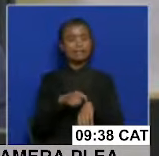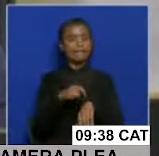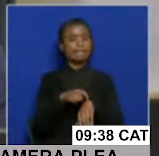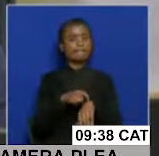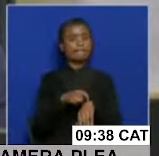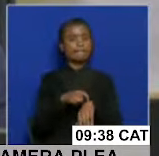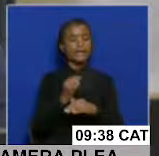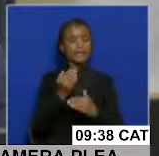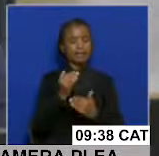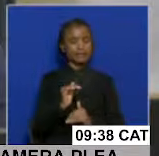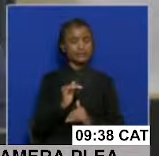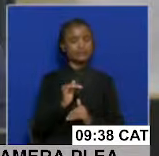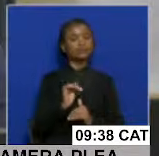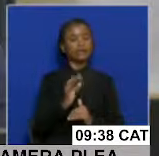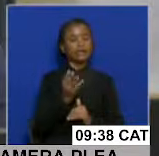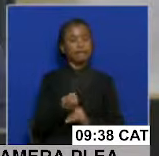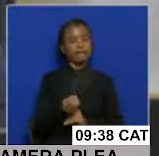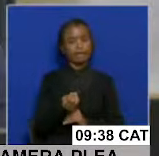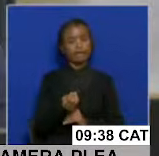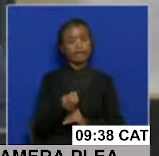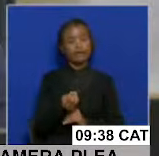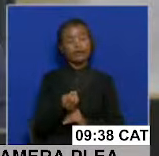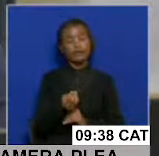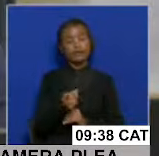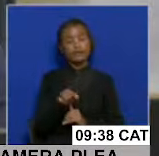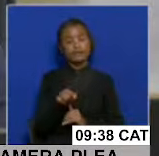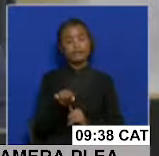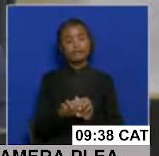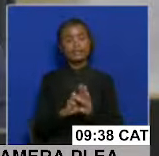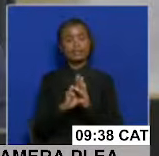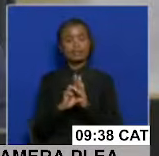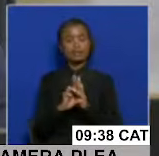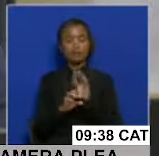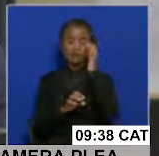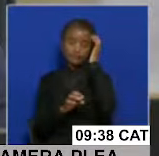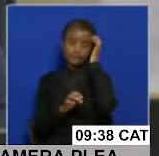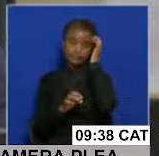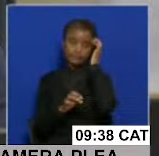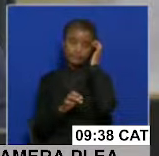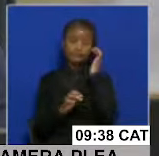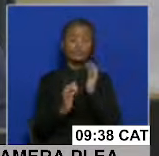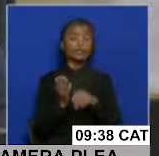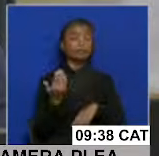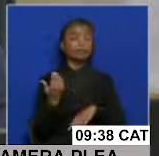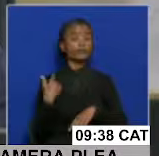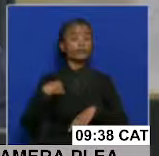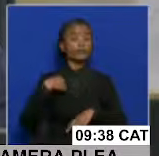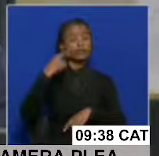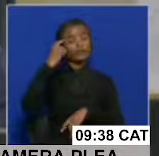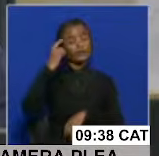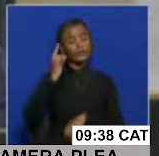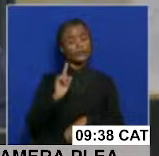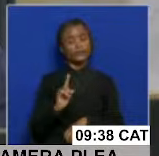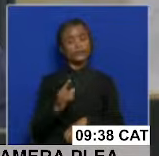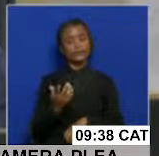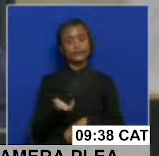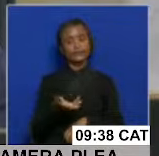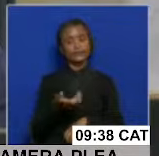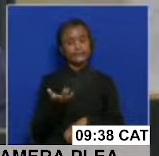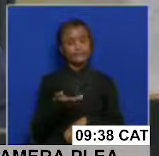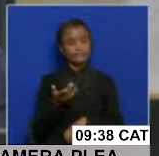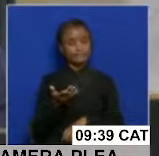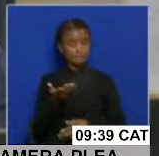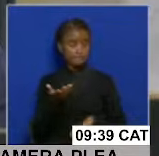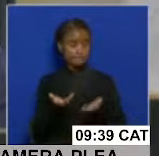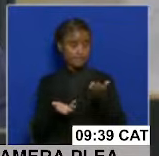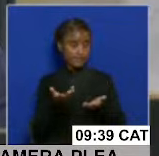us. Because for example, I initially thought that I might insist